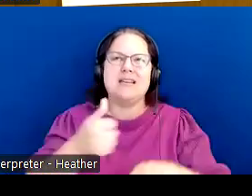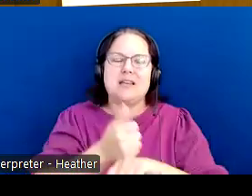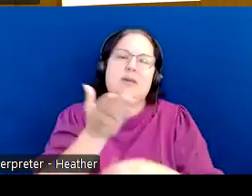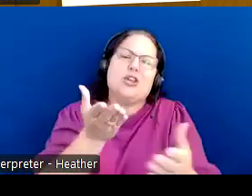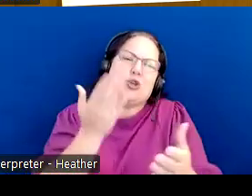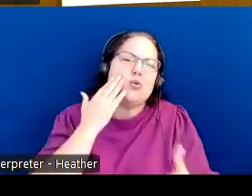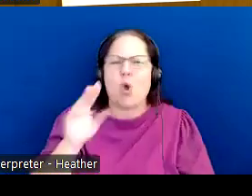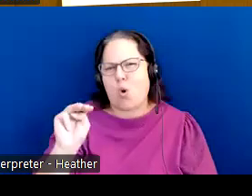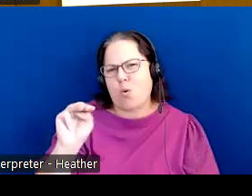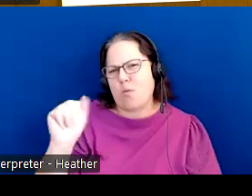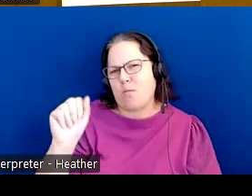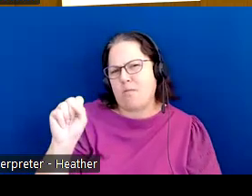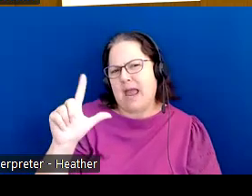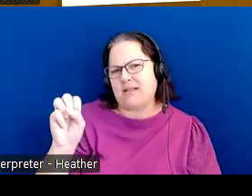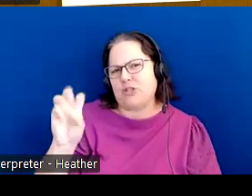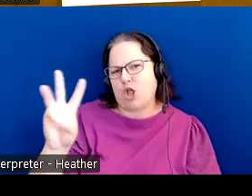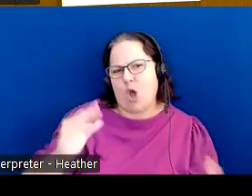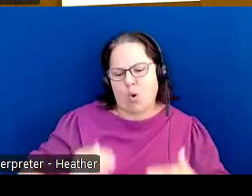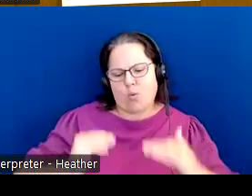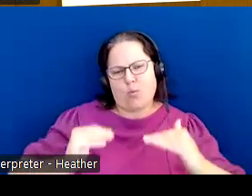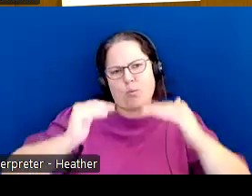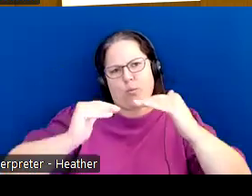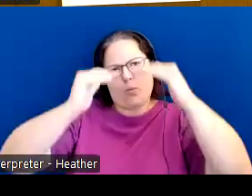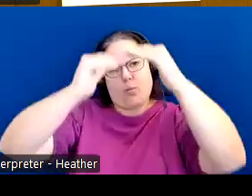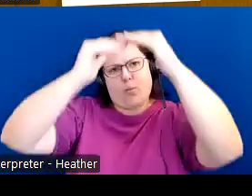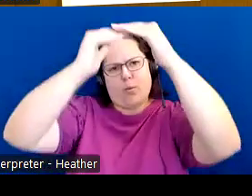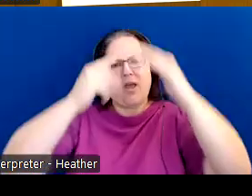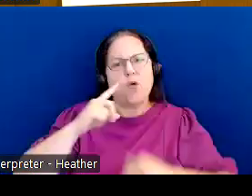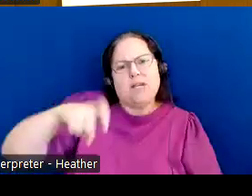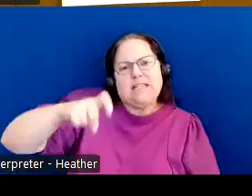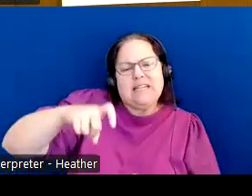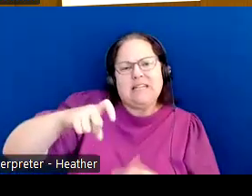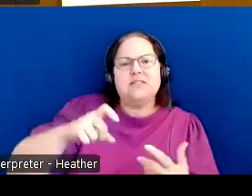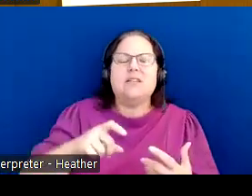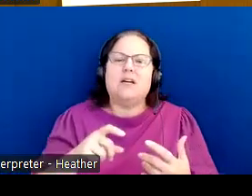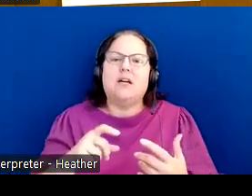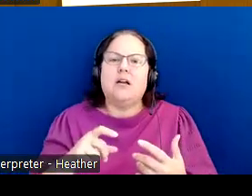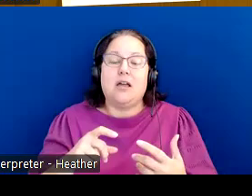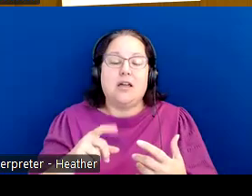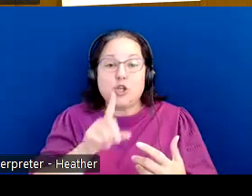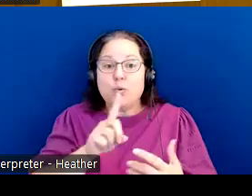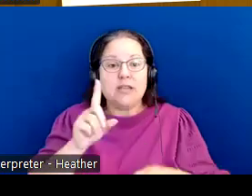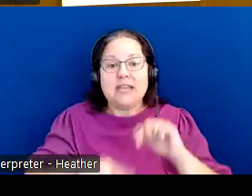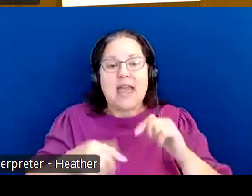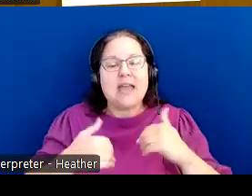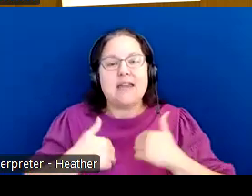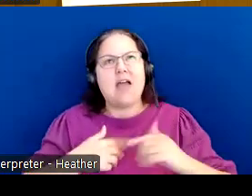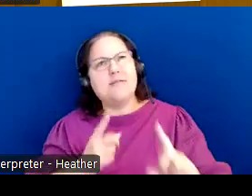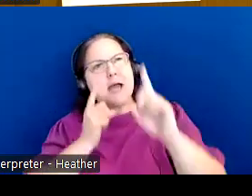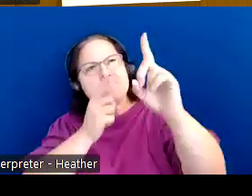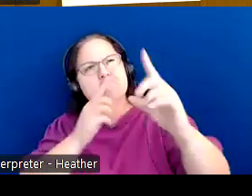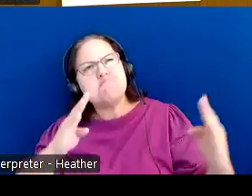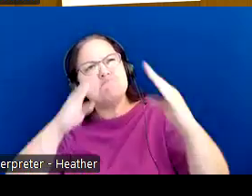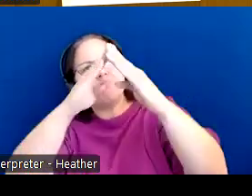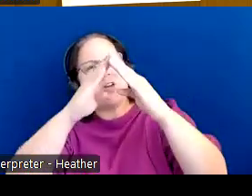with Maslow's hierarchy of needs. And we can't really get to our pinnacle, our